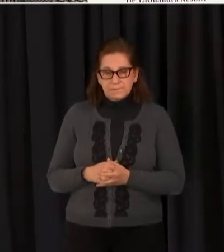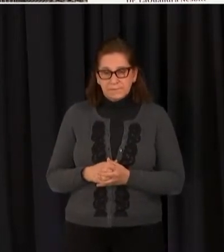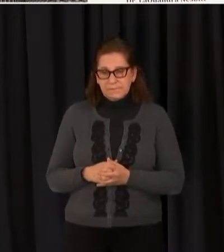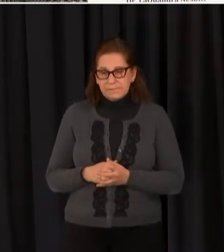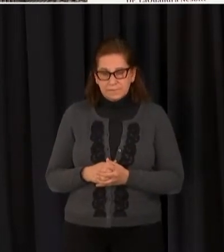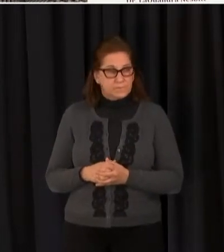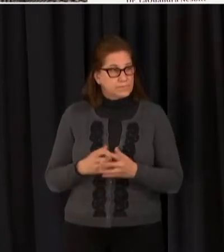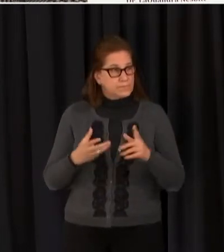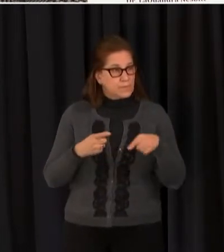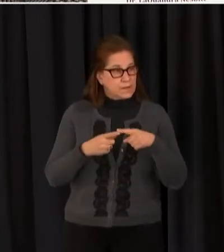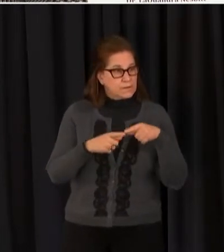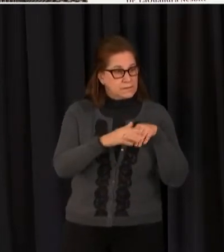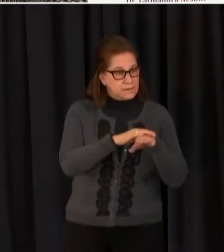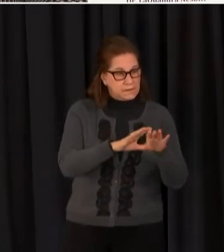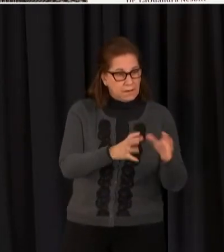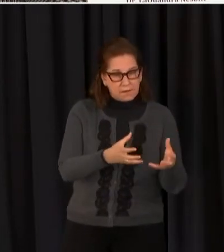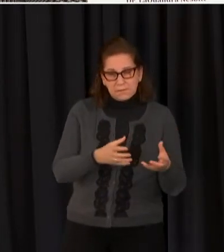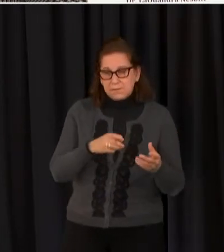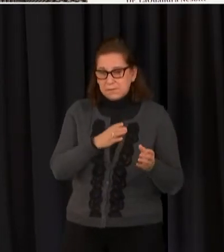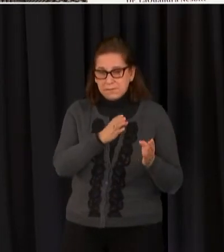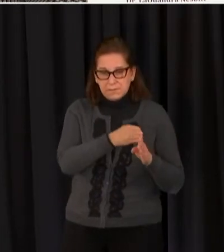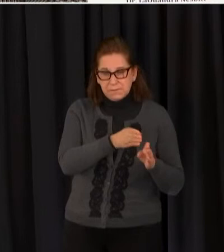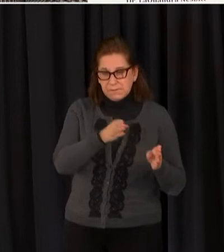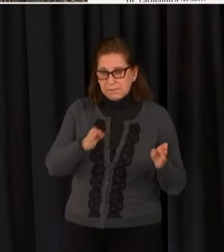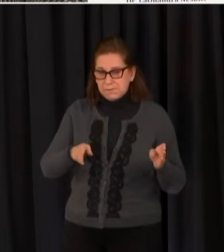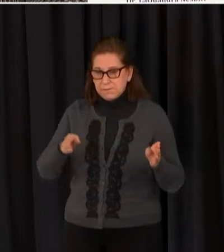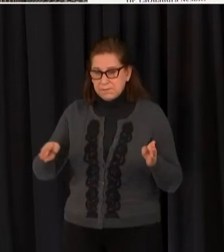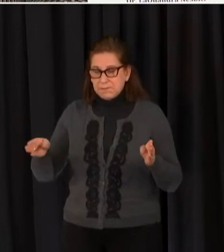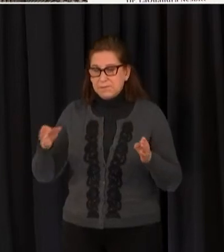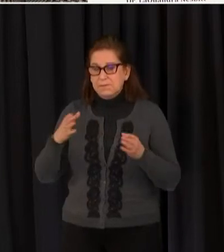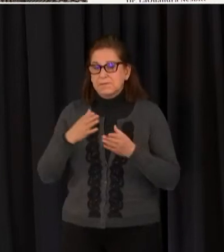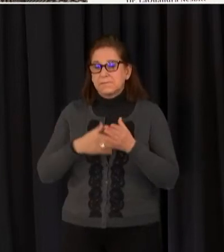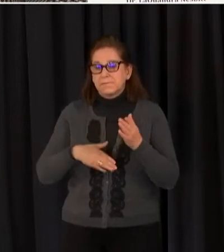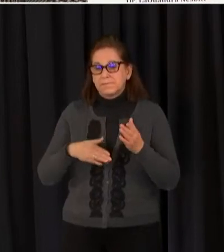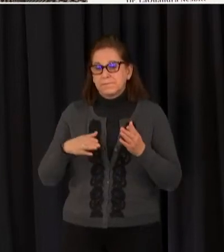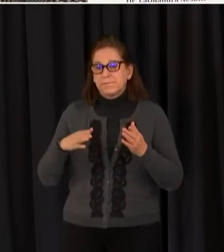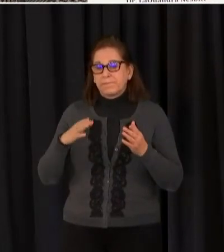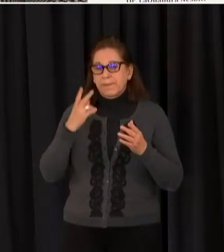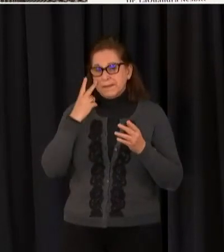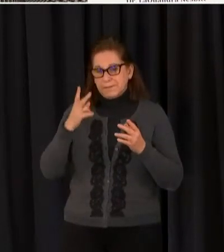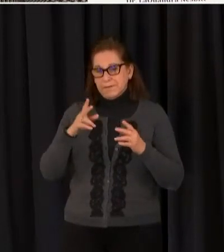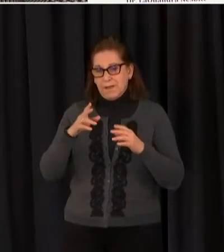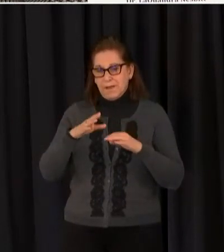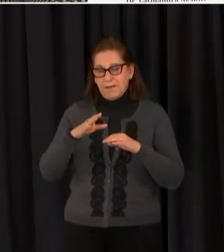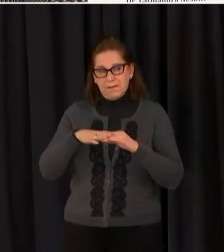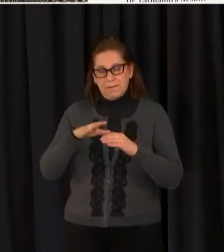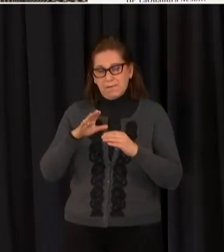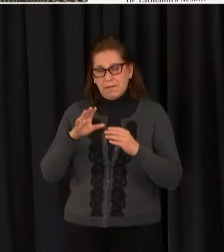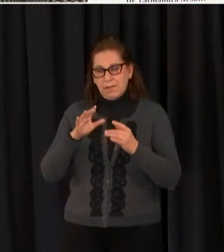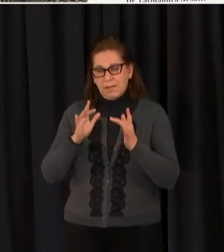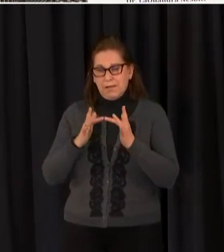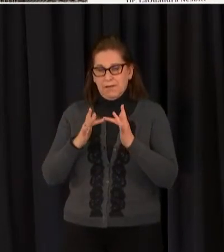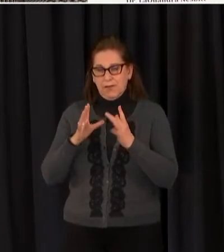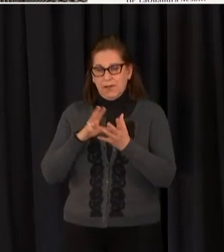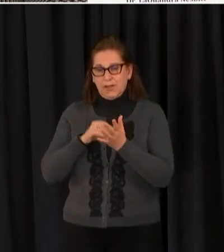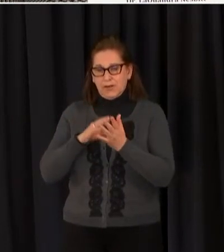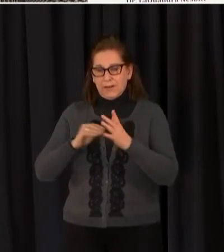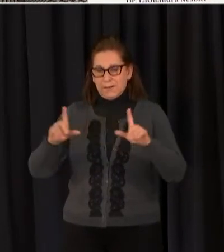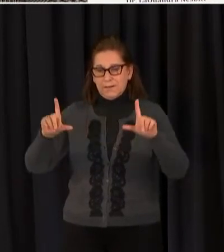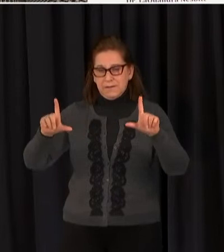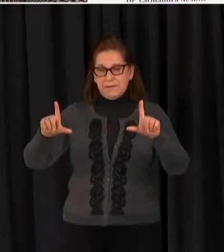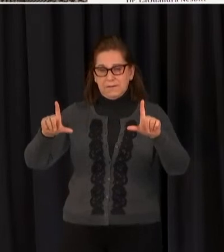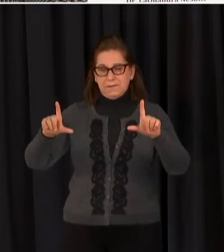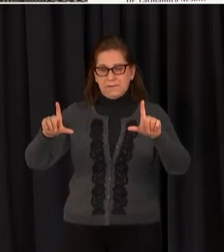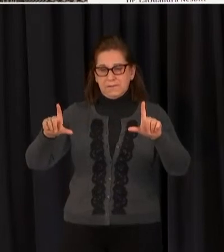and when. And on the bottom right, you'll notice that we have provided a summary of our outbreaks. There have